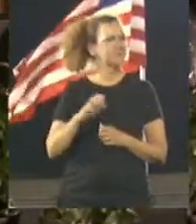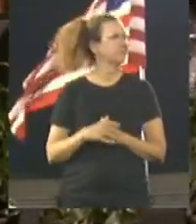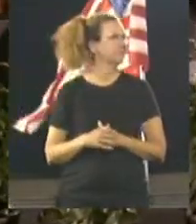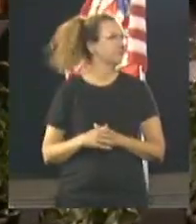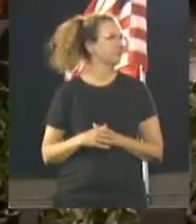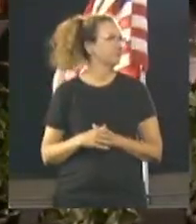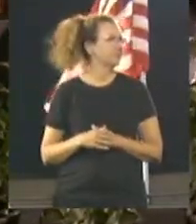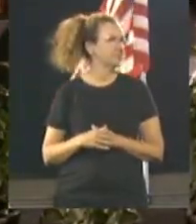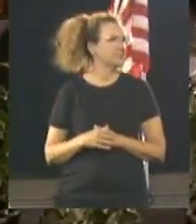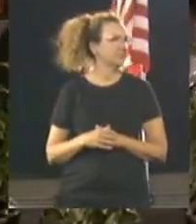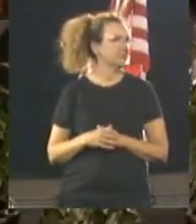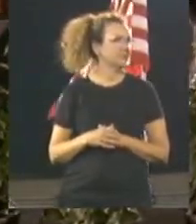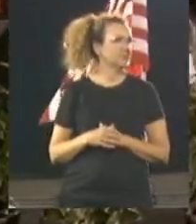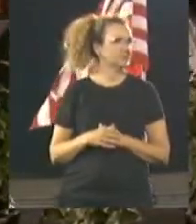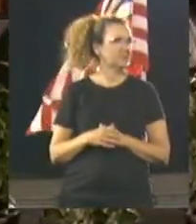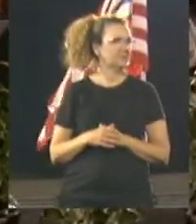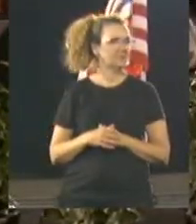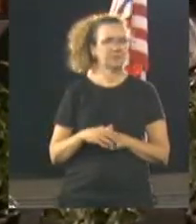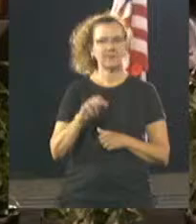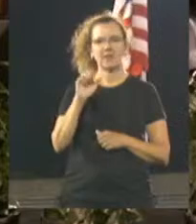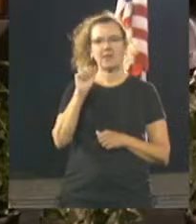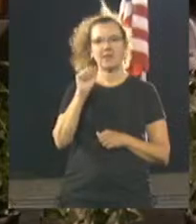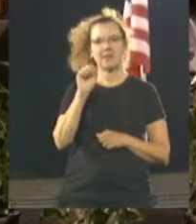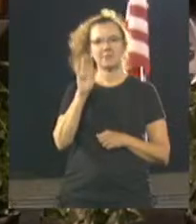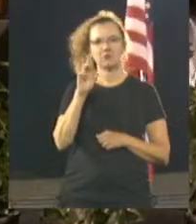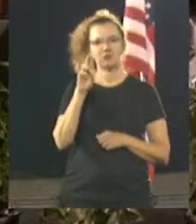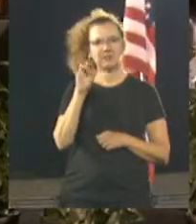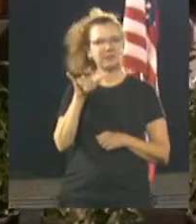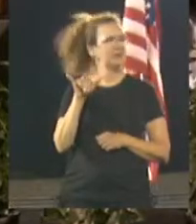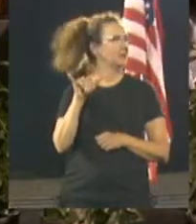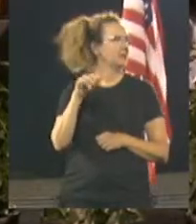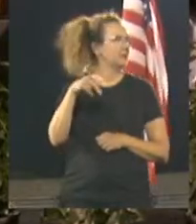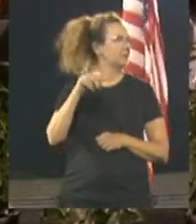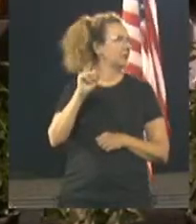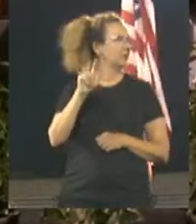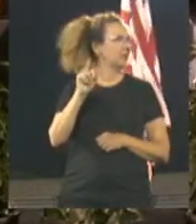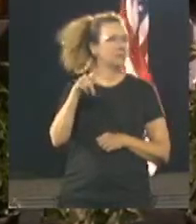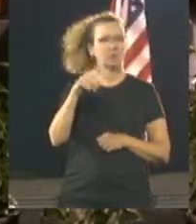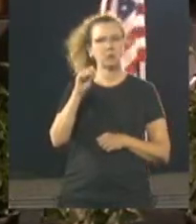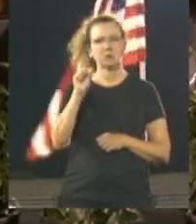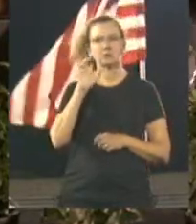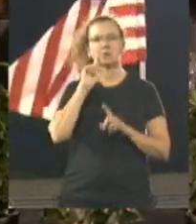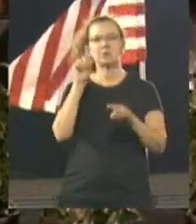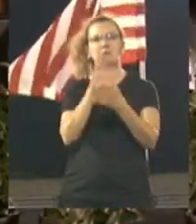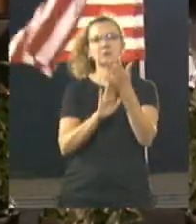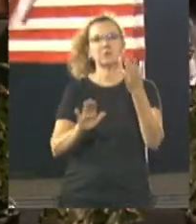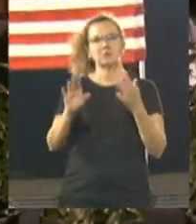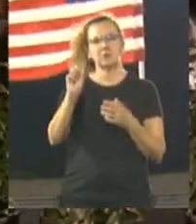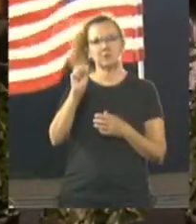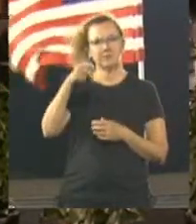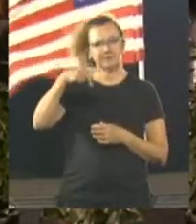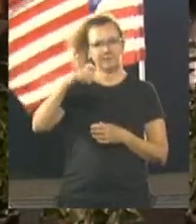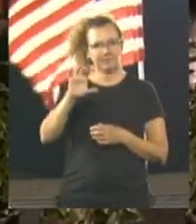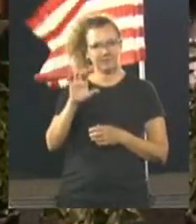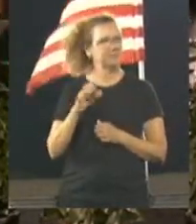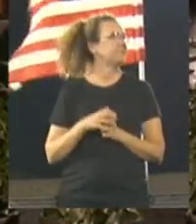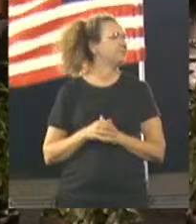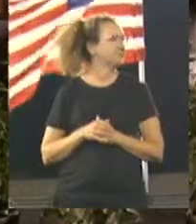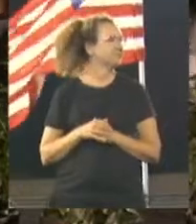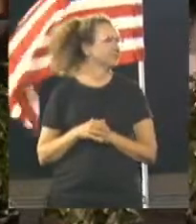Avery Christine Palafos will be attending St. Philip's